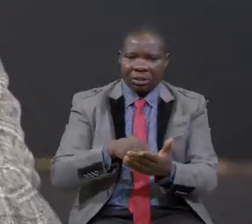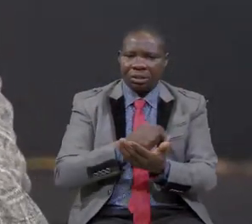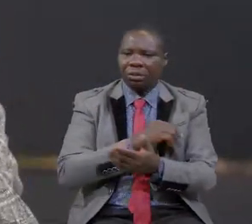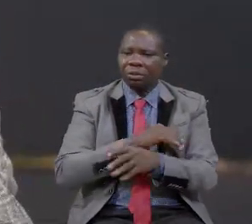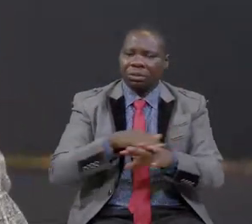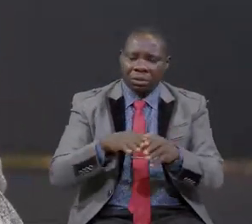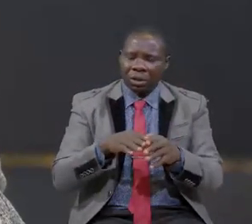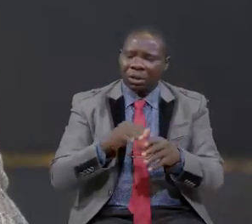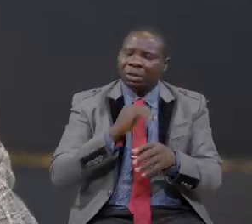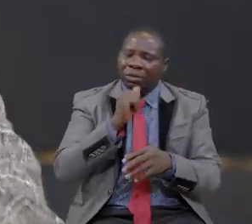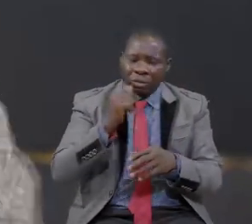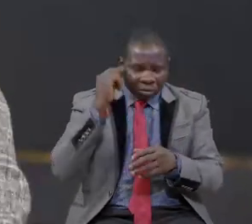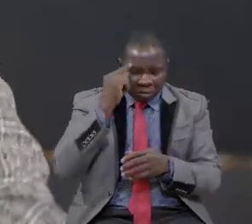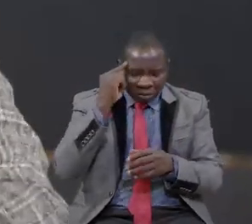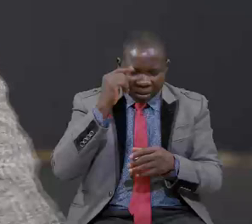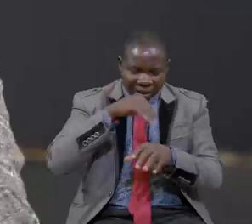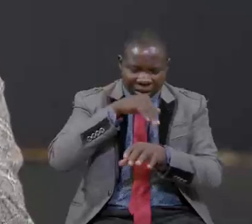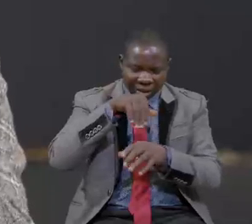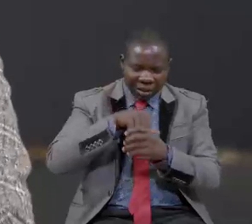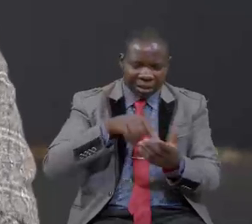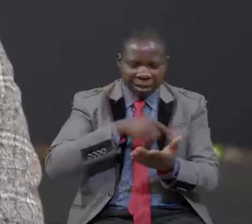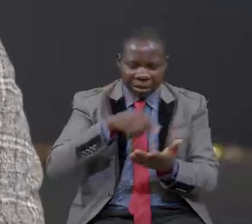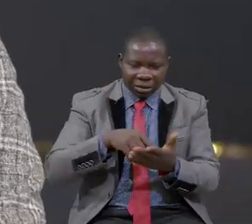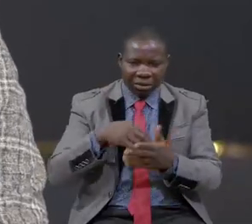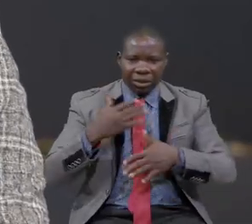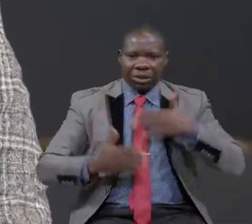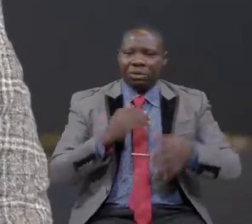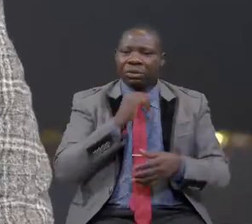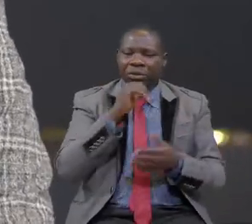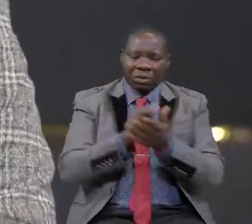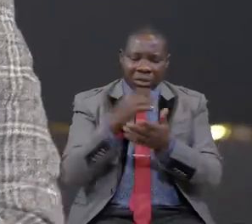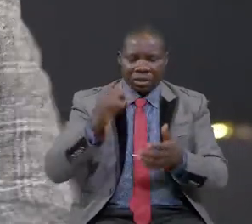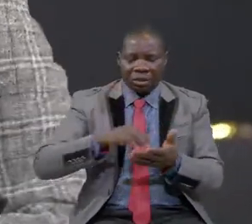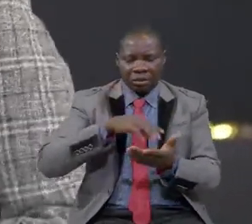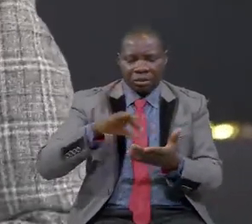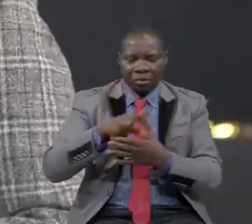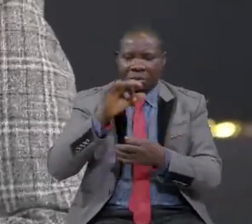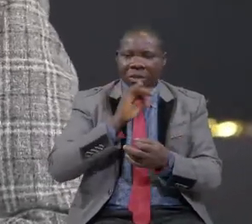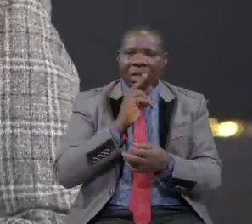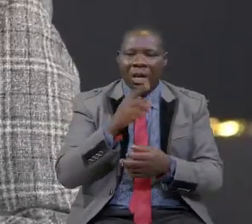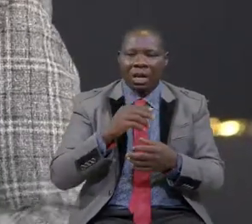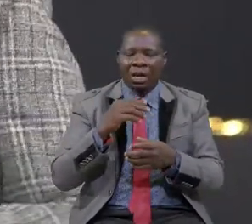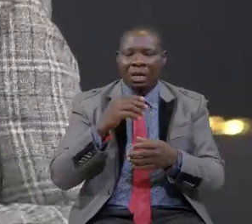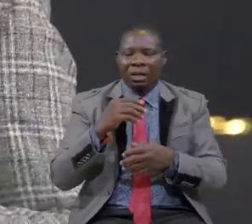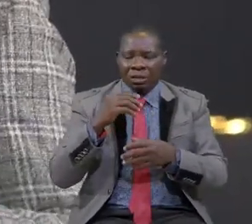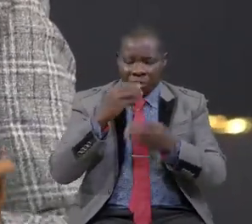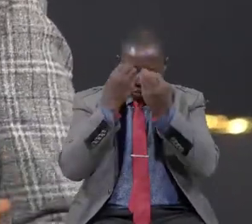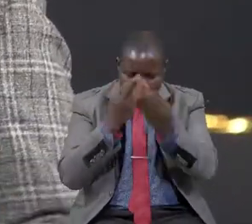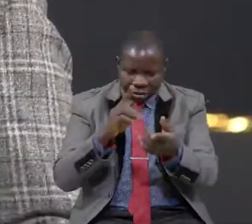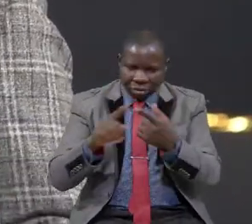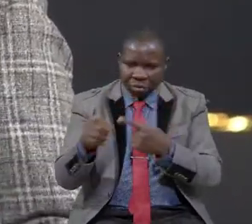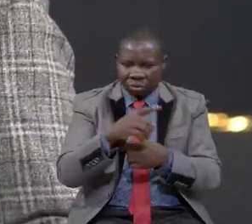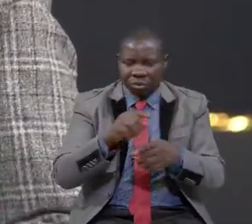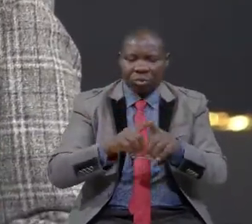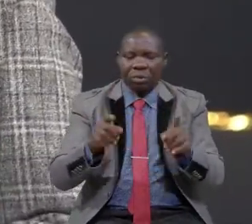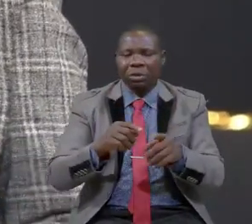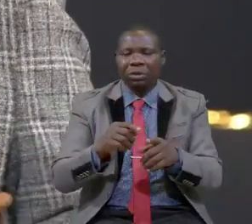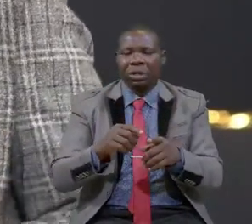are subject unto you, but rather rejoice because